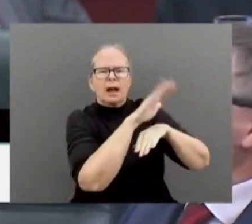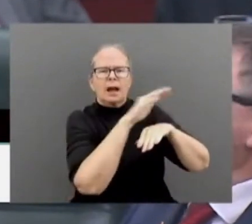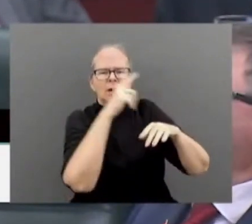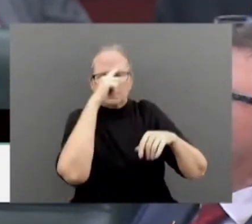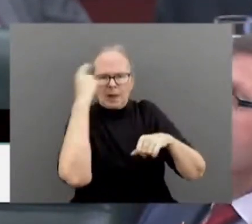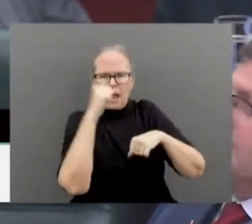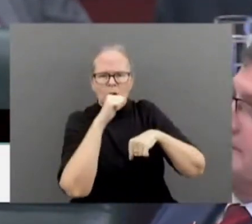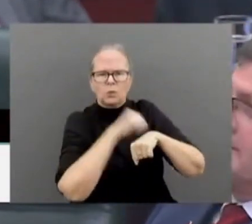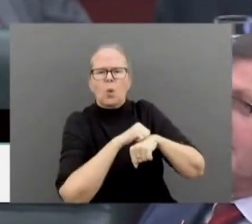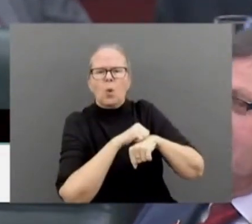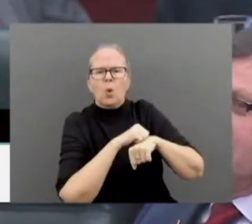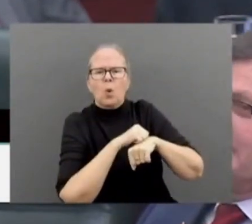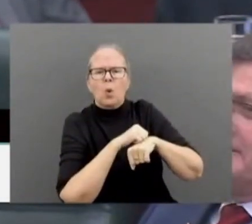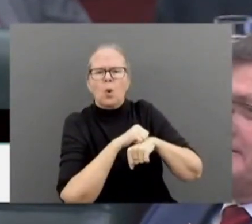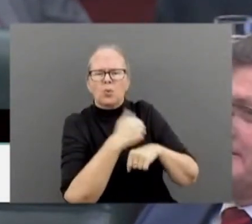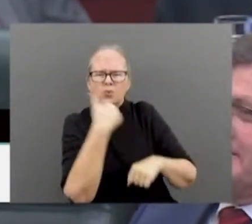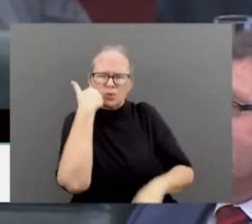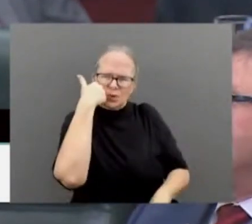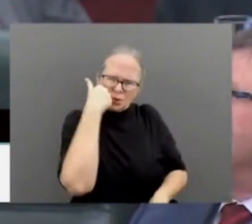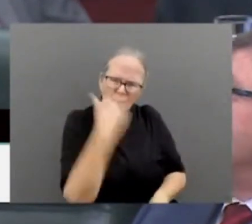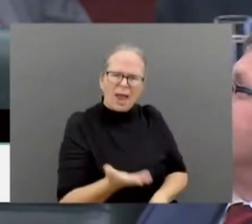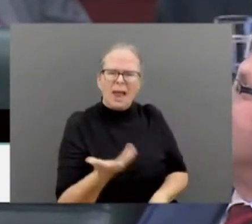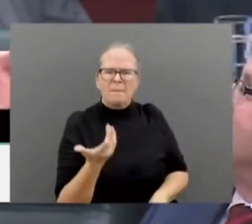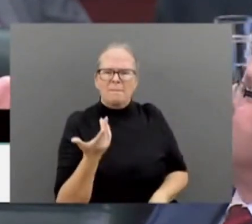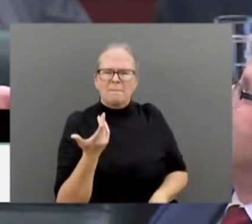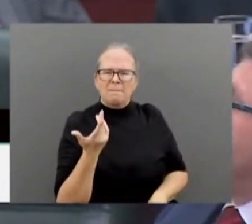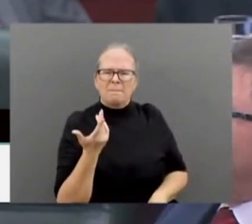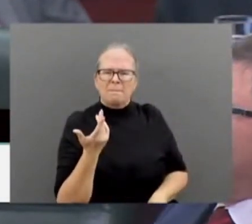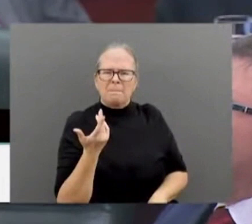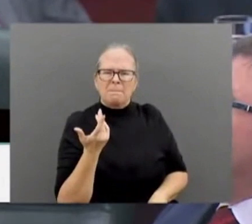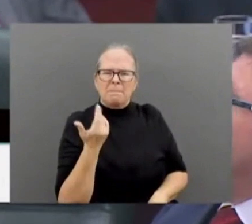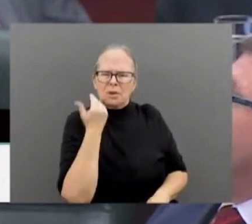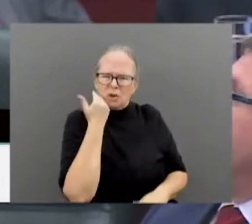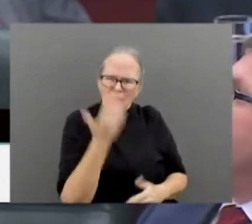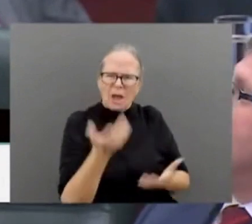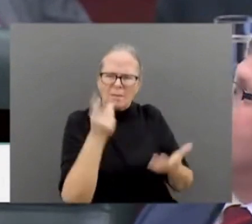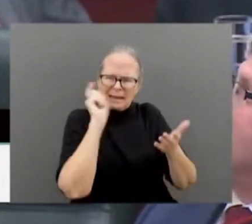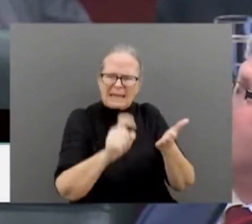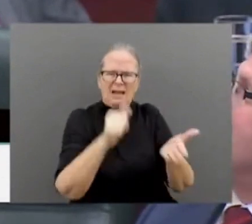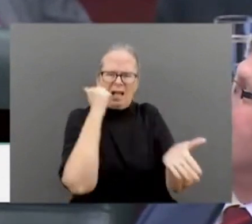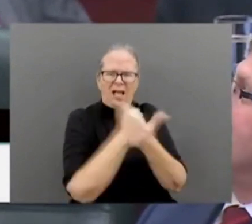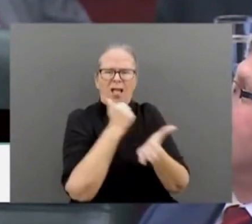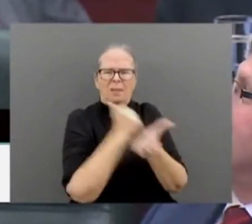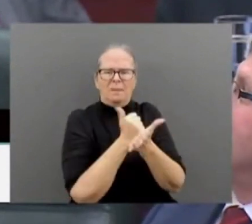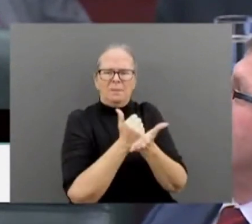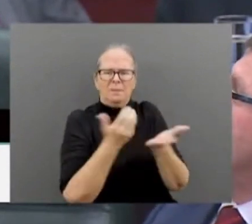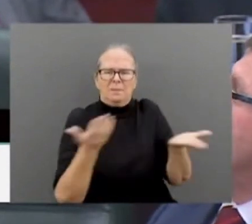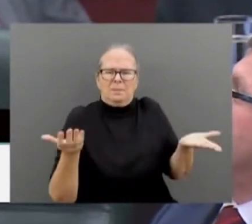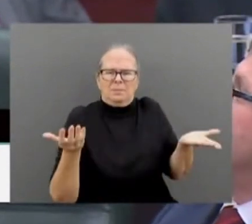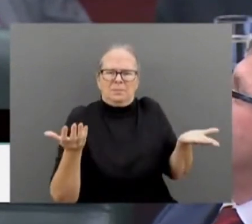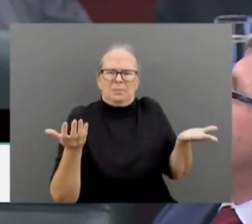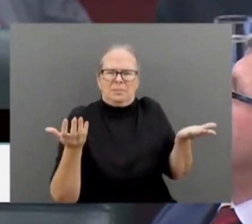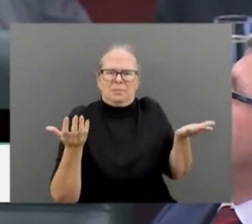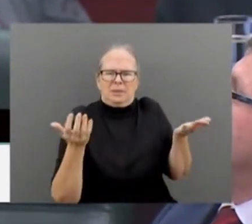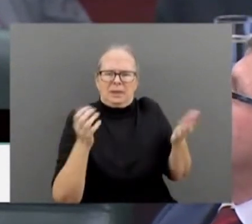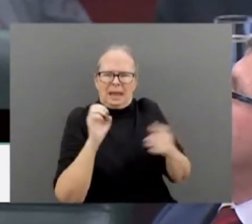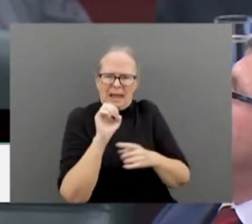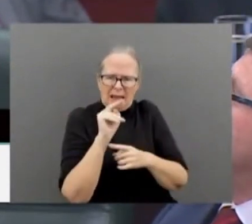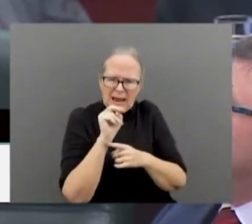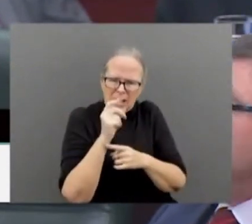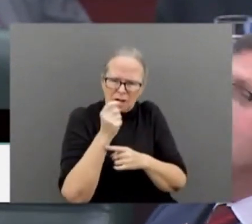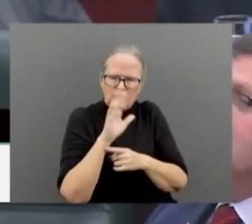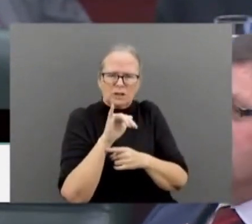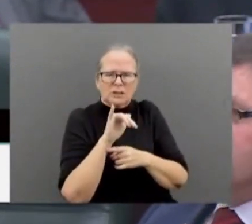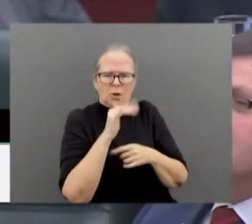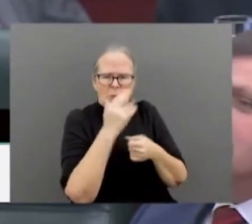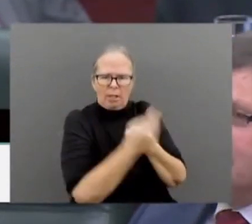Mr. Speaker. If they really wanted to help with what was going on with energy and people's pocketbooks, they would stand with us, Mr. Speaker, against the carbon tax that their